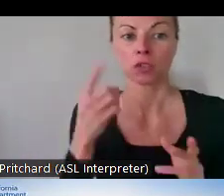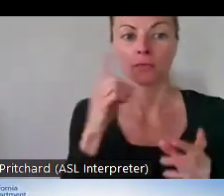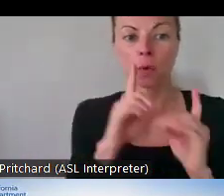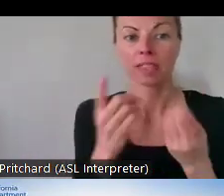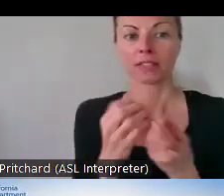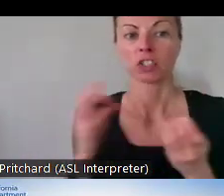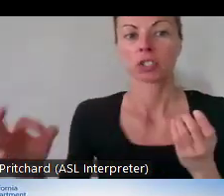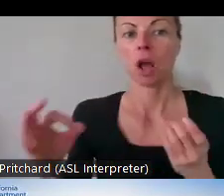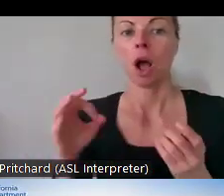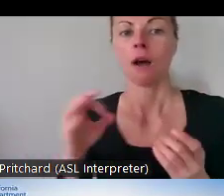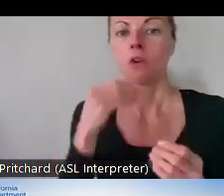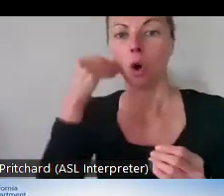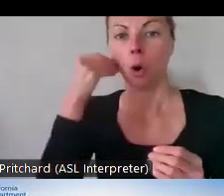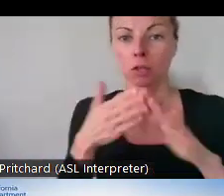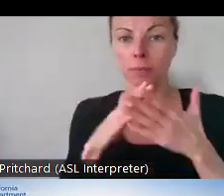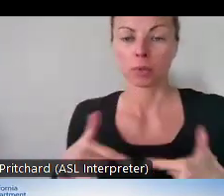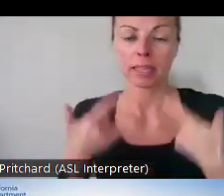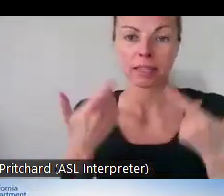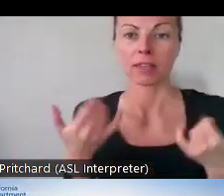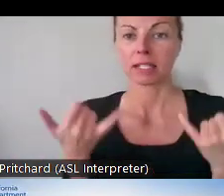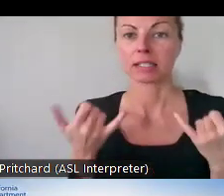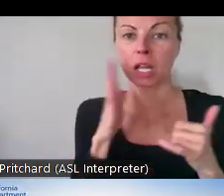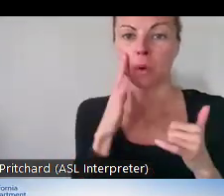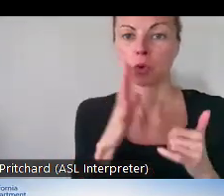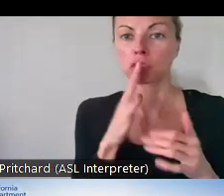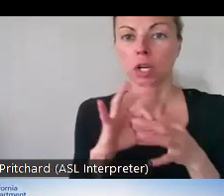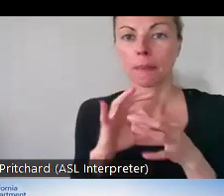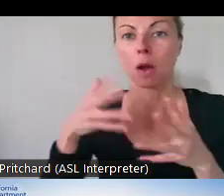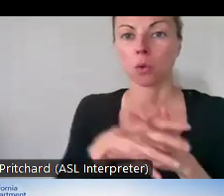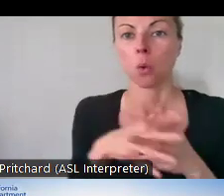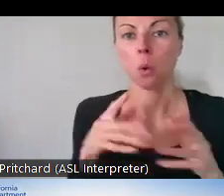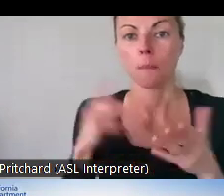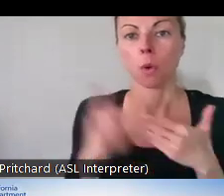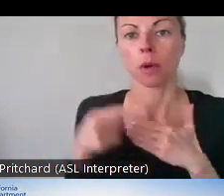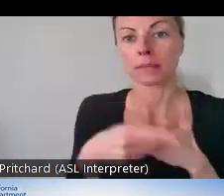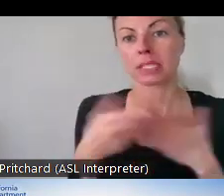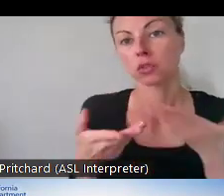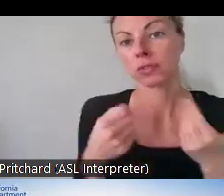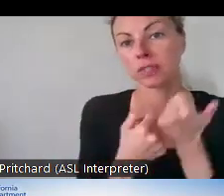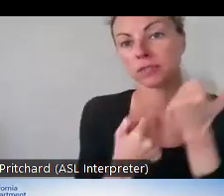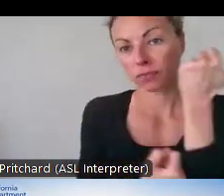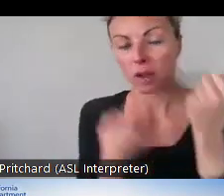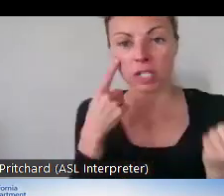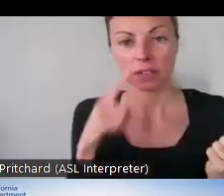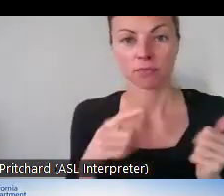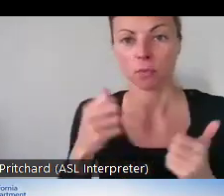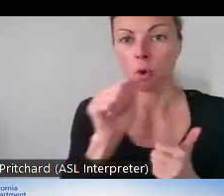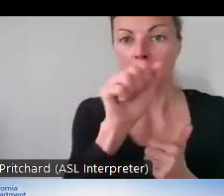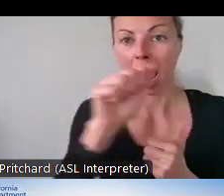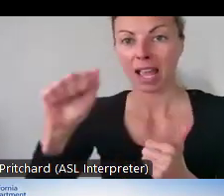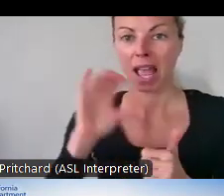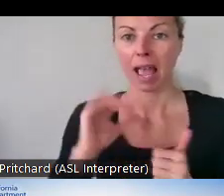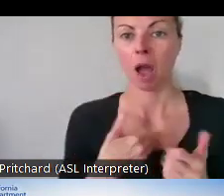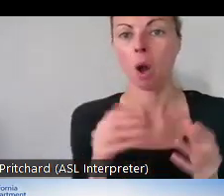section we're going to talk about core programs. These programs and services are the foundation to the AAA's work